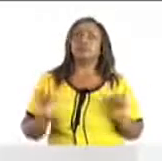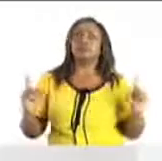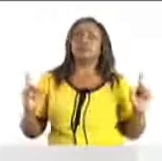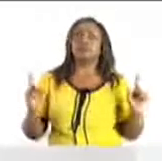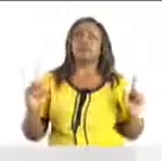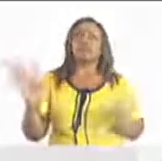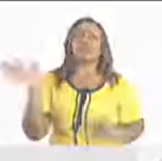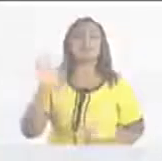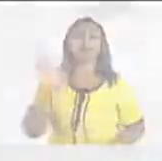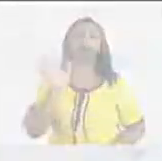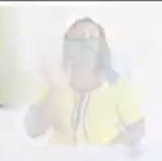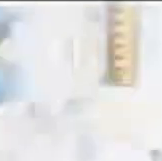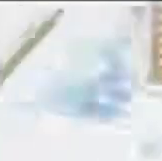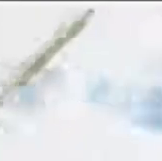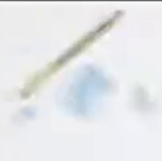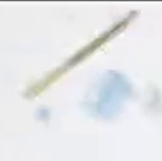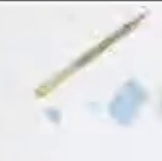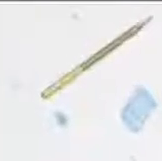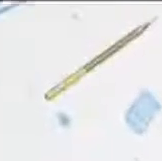Bye-bye.